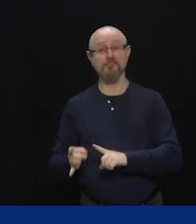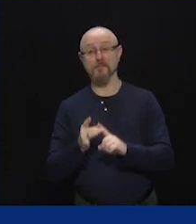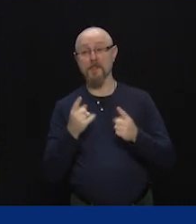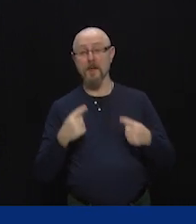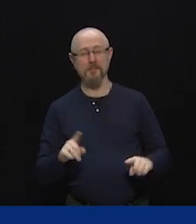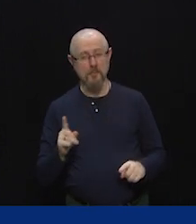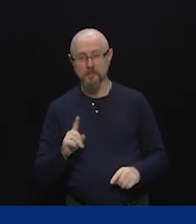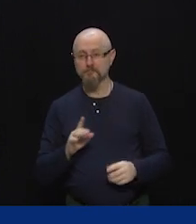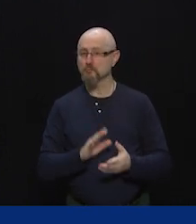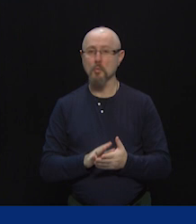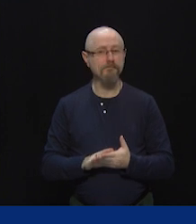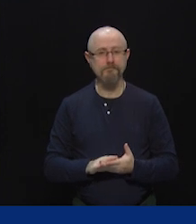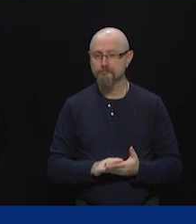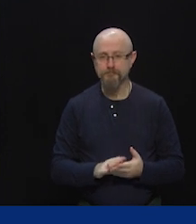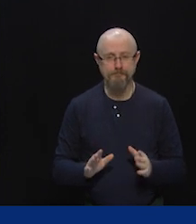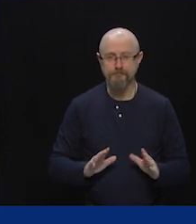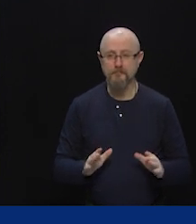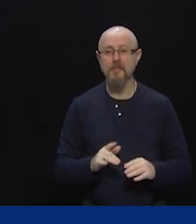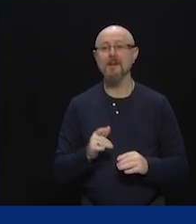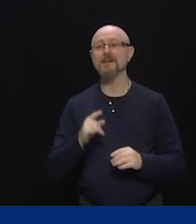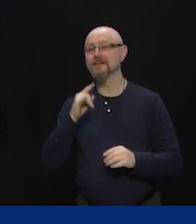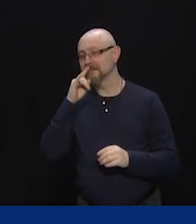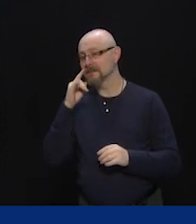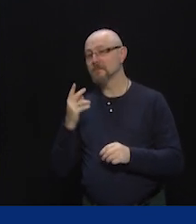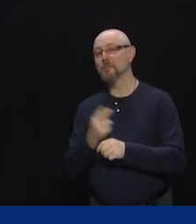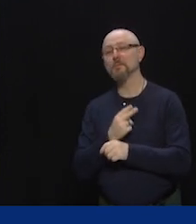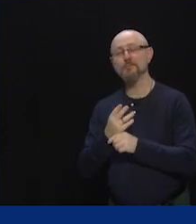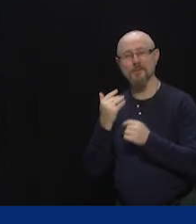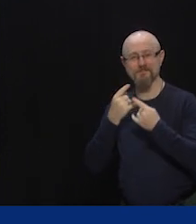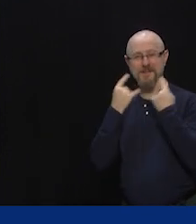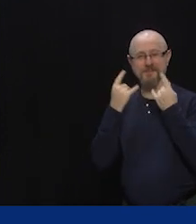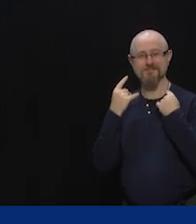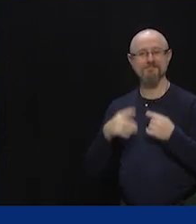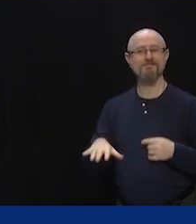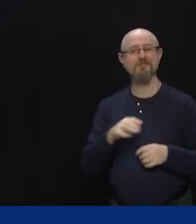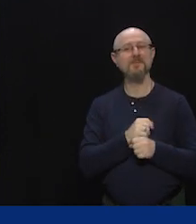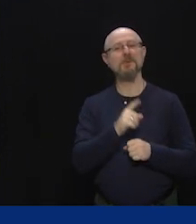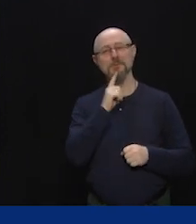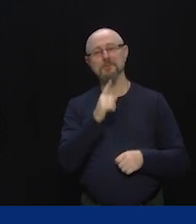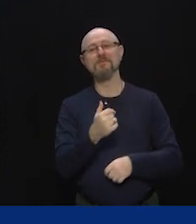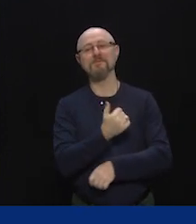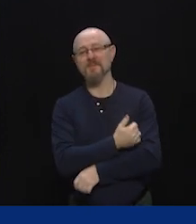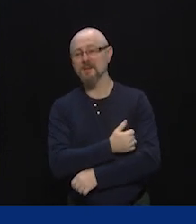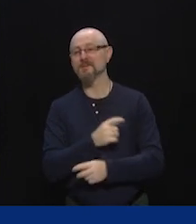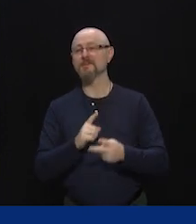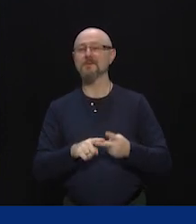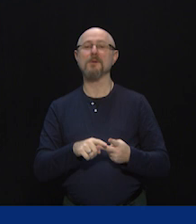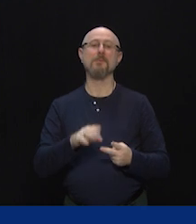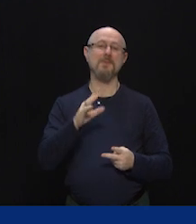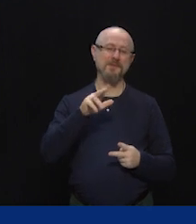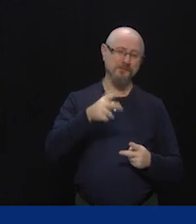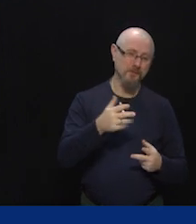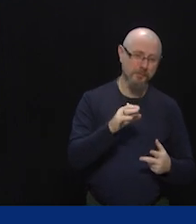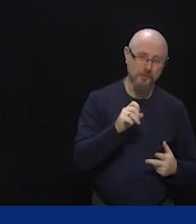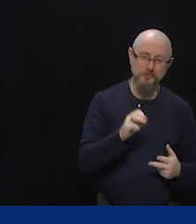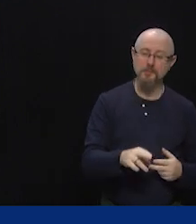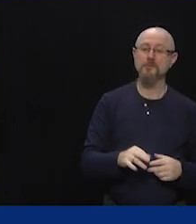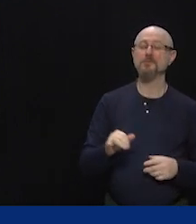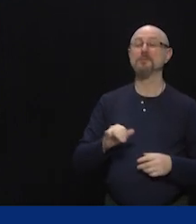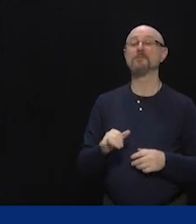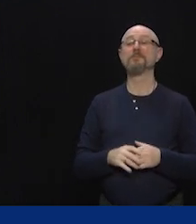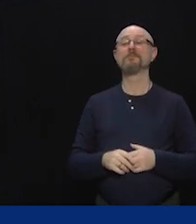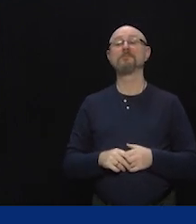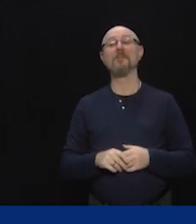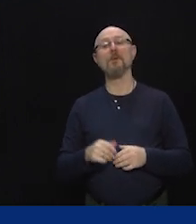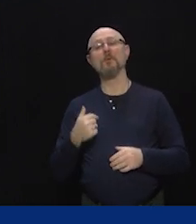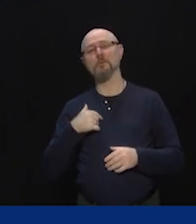are wearing their masks. We want more vaccinated. We want them boosted at some point, as soon as possible. But we understand that